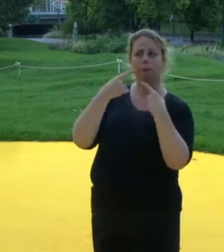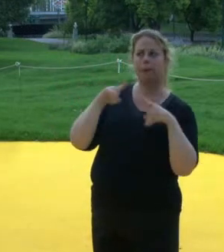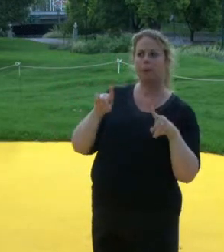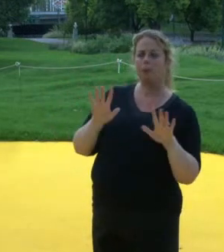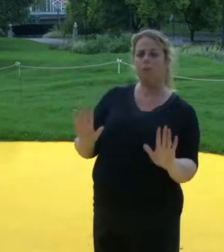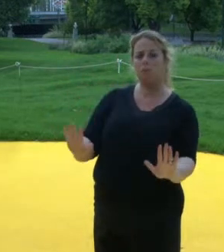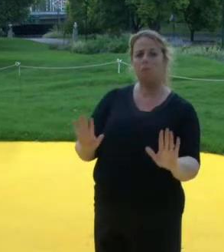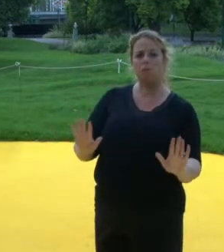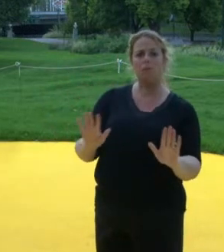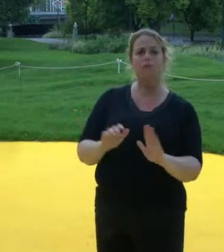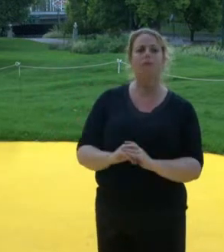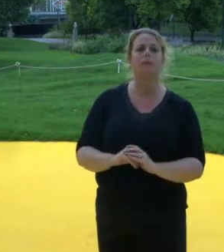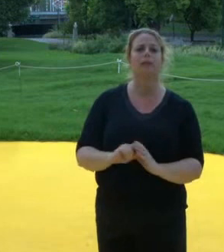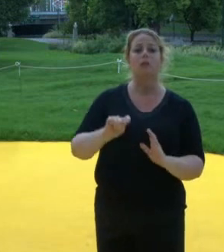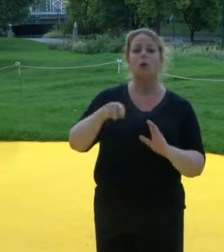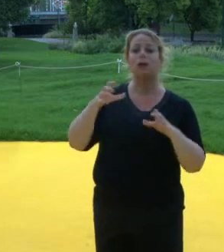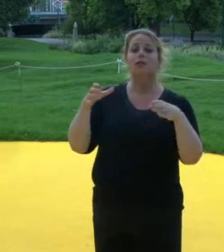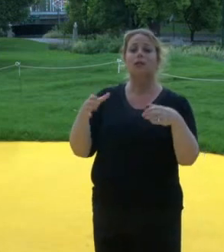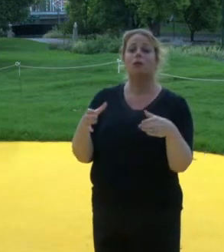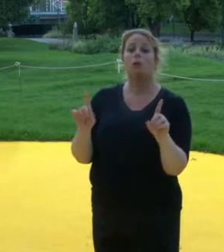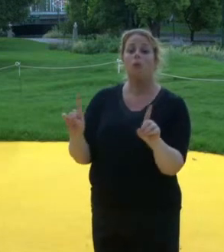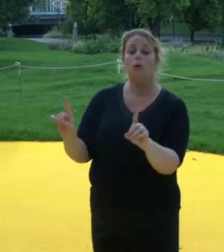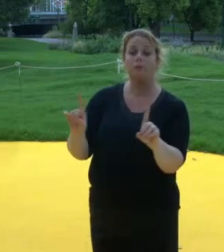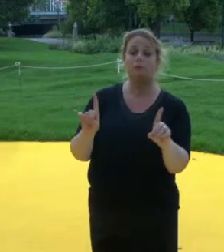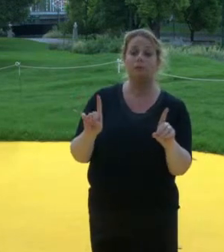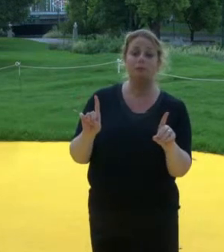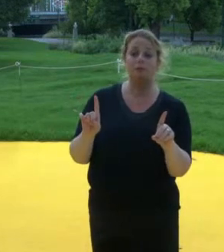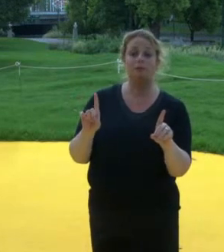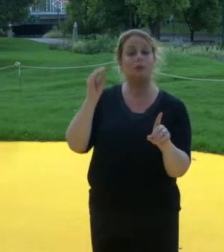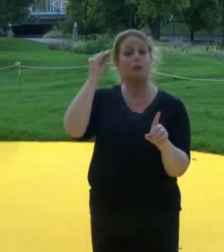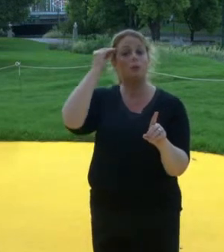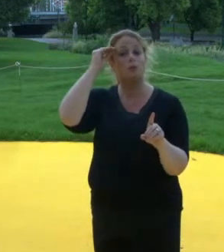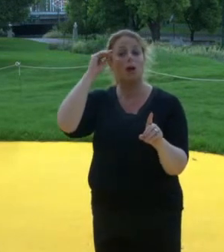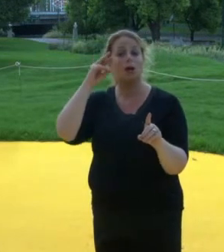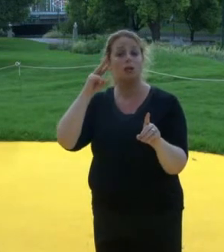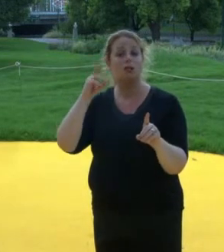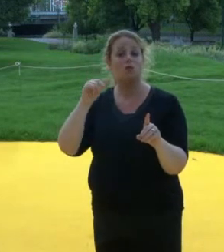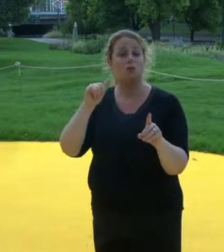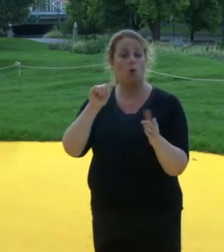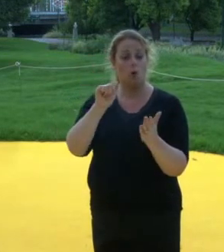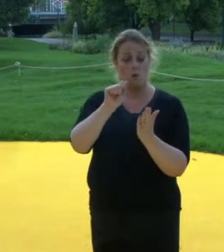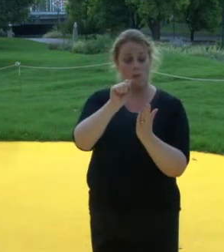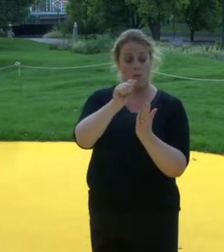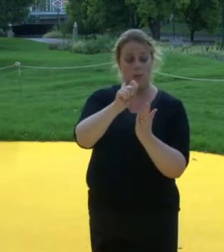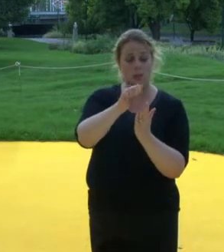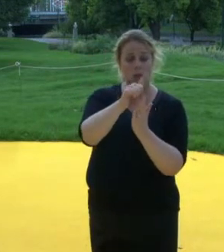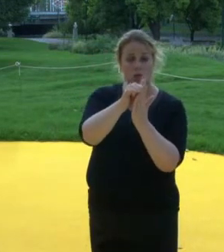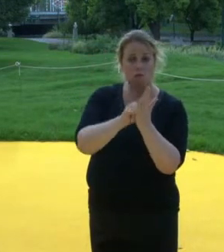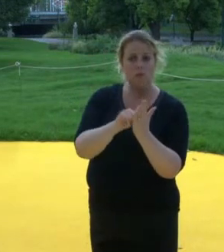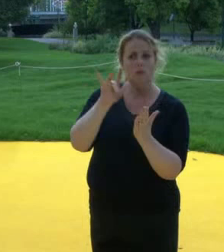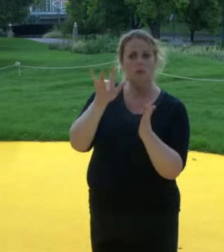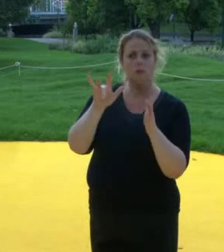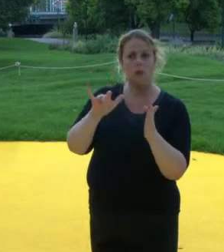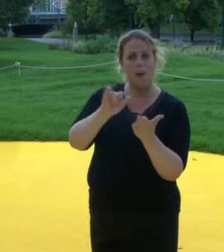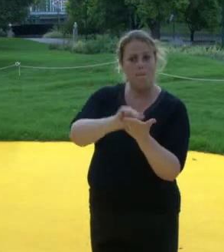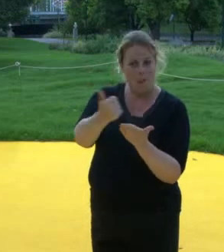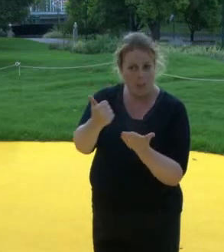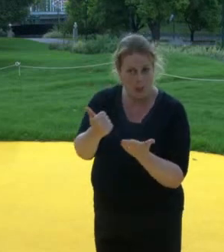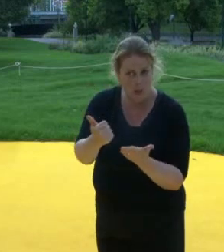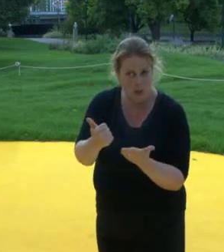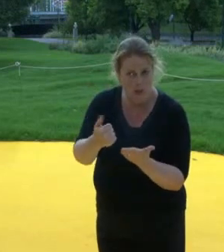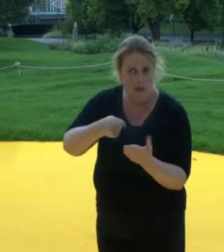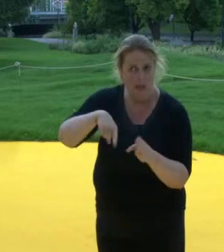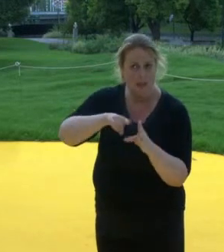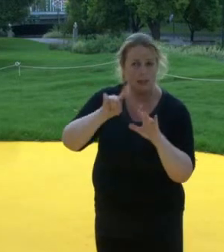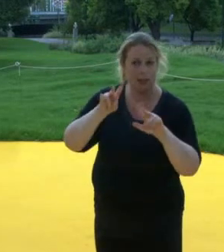here we go. Our next category is the prize for an unpublished manuscript. This year the judges